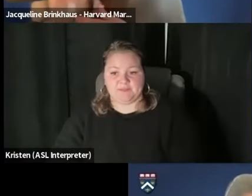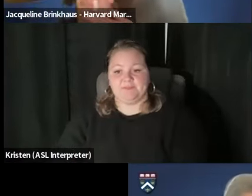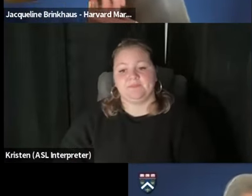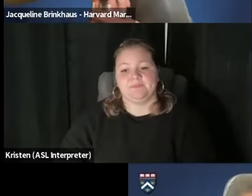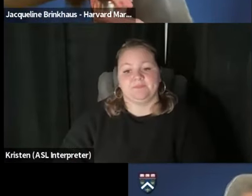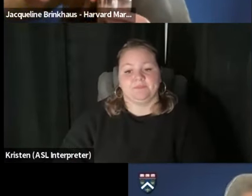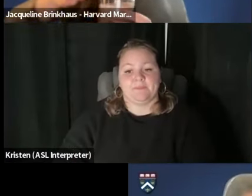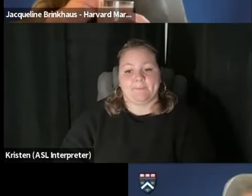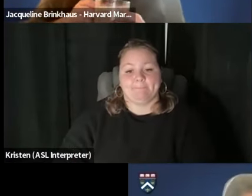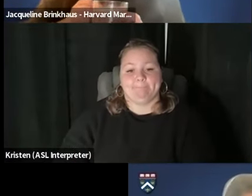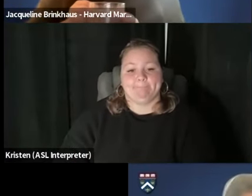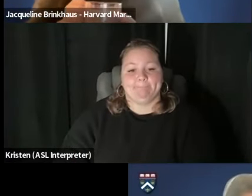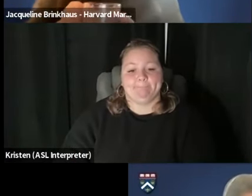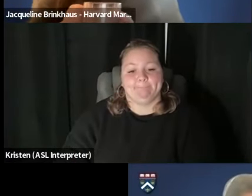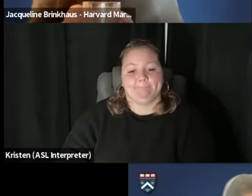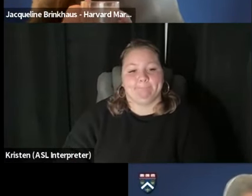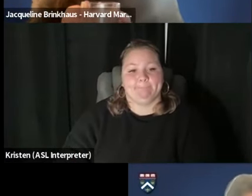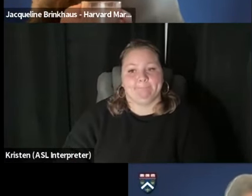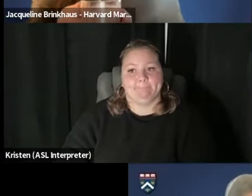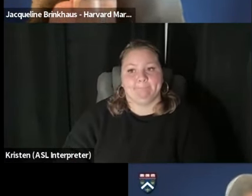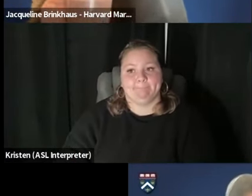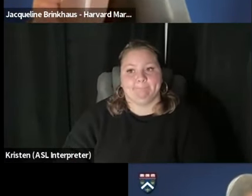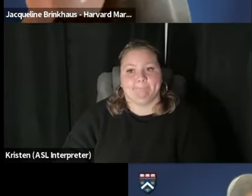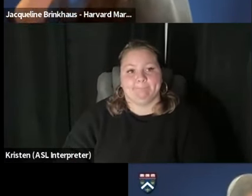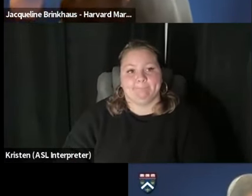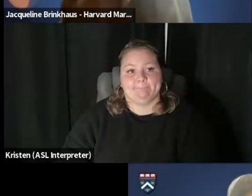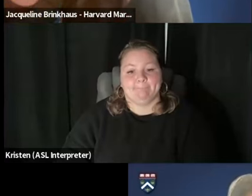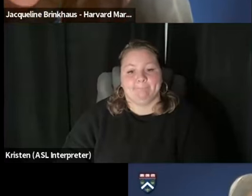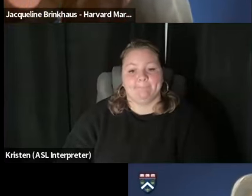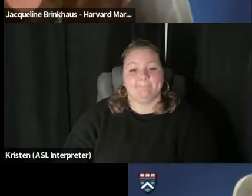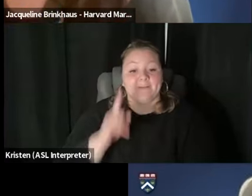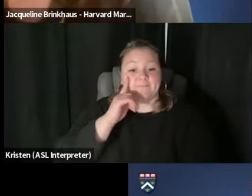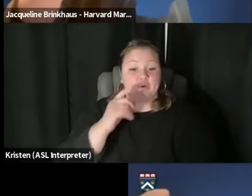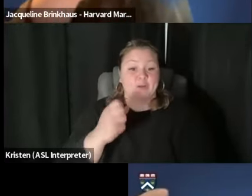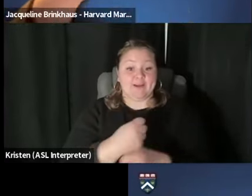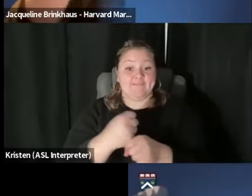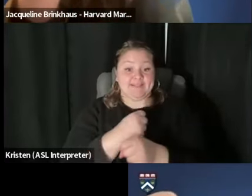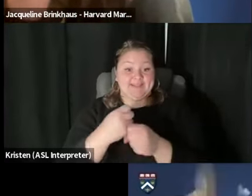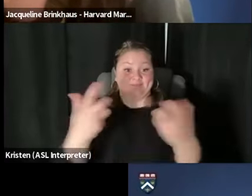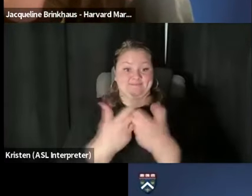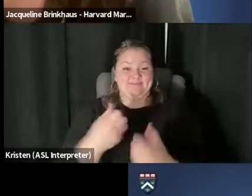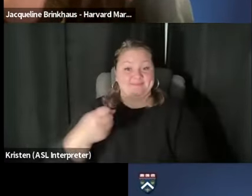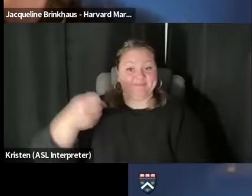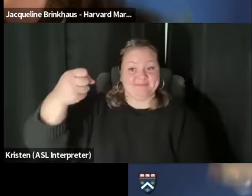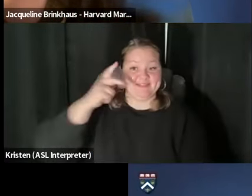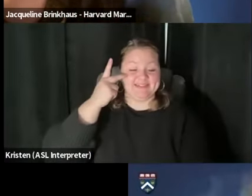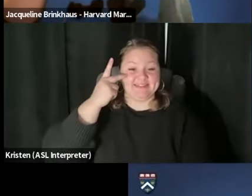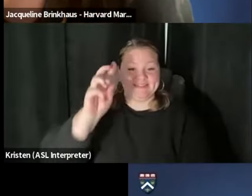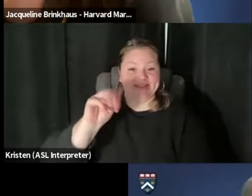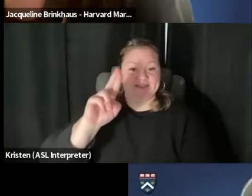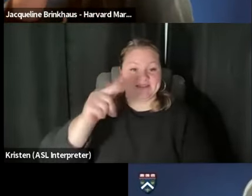in on theme with our coffee chat here today, we could all raise our coffee mugs. If you can kind of see them to the